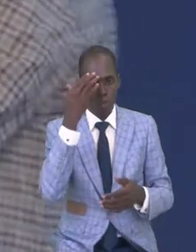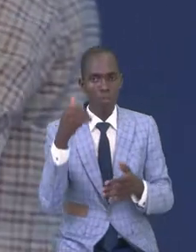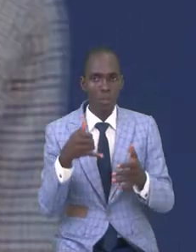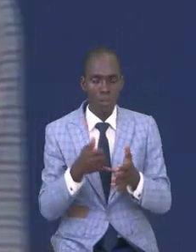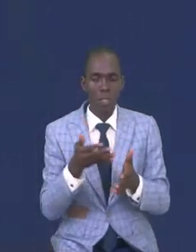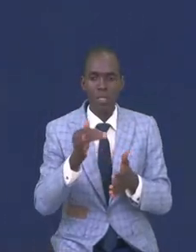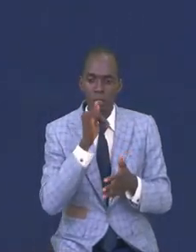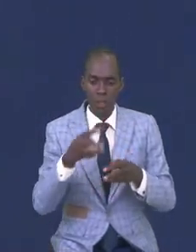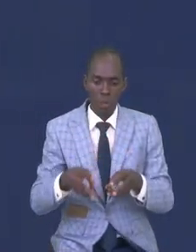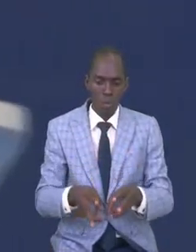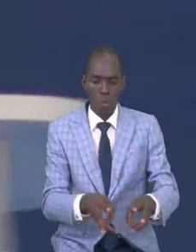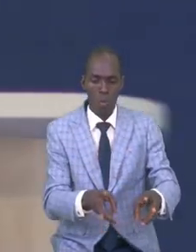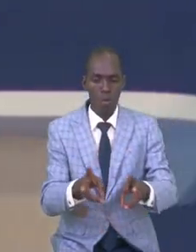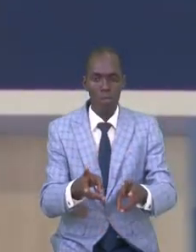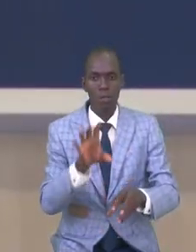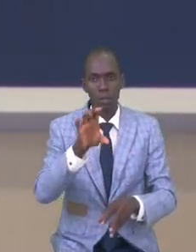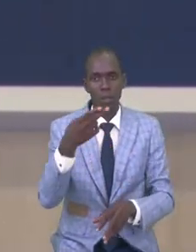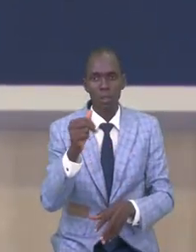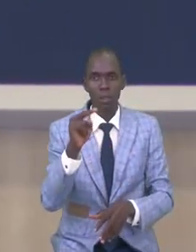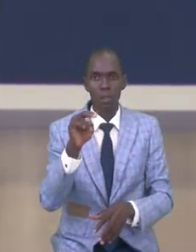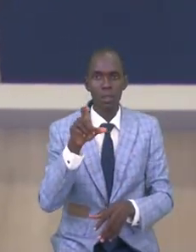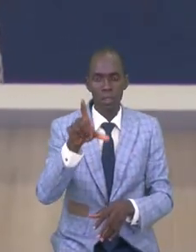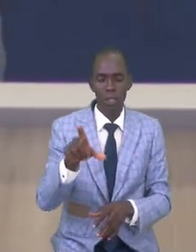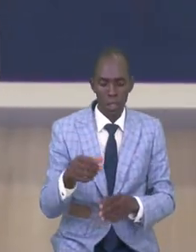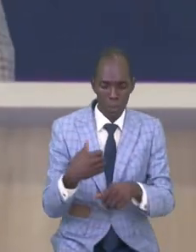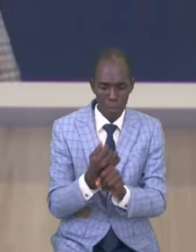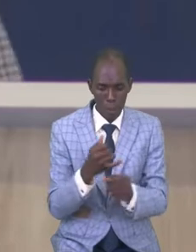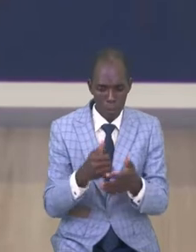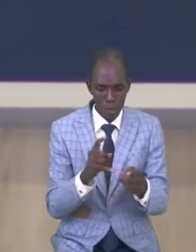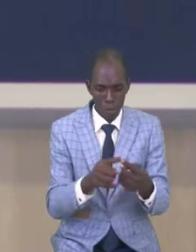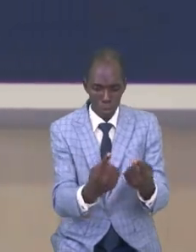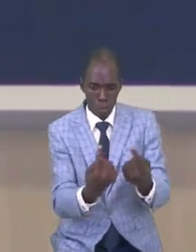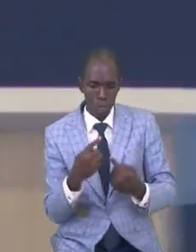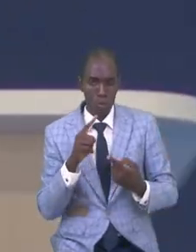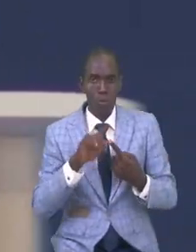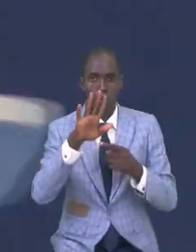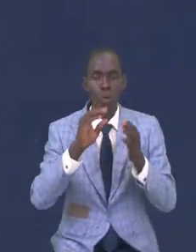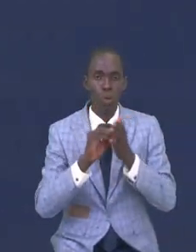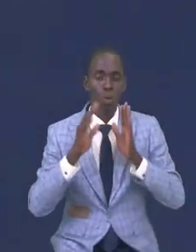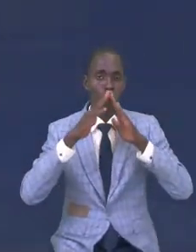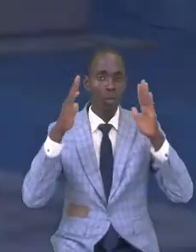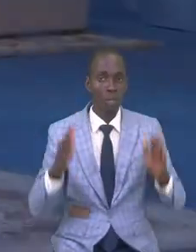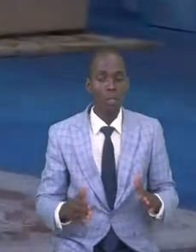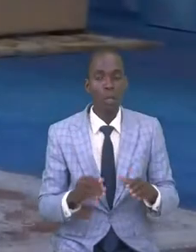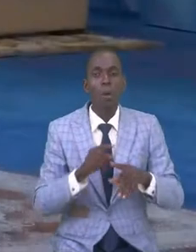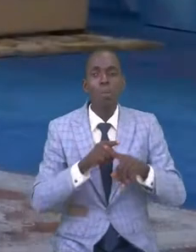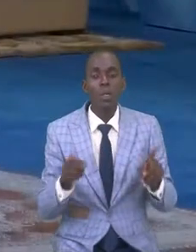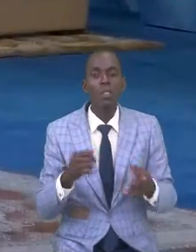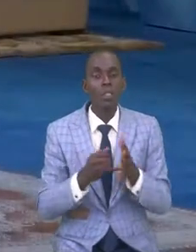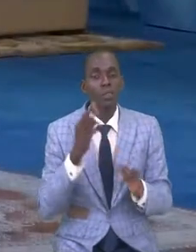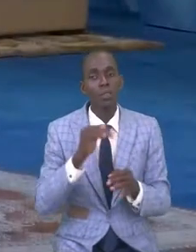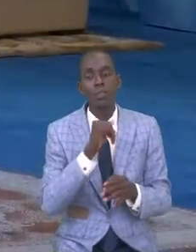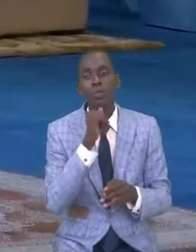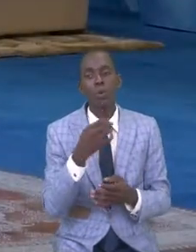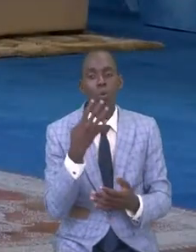pipe there and get it to your place of residence. Unchanneled potential. The